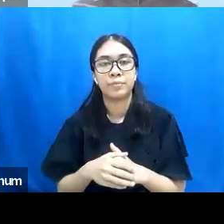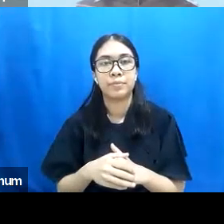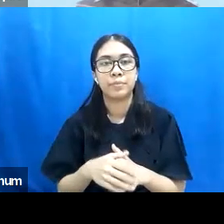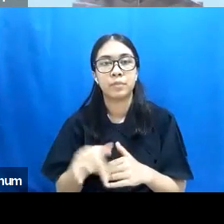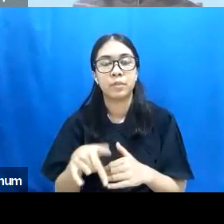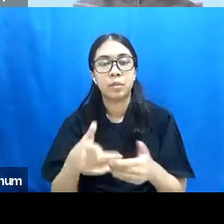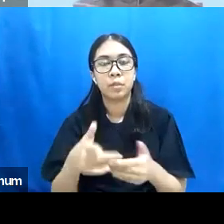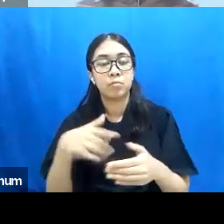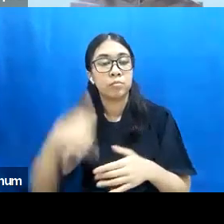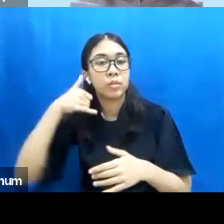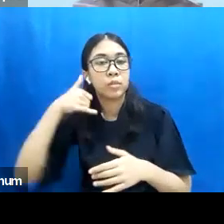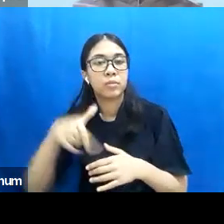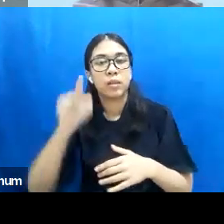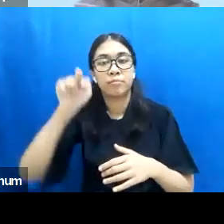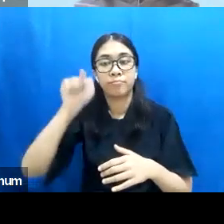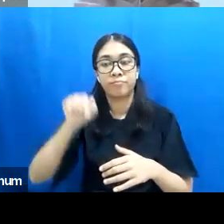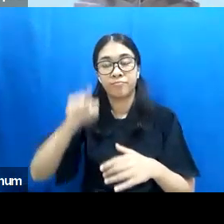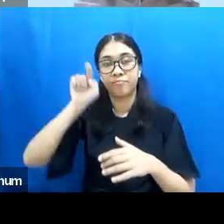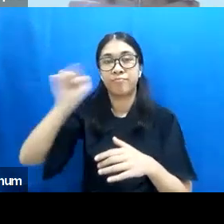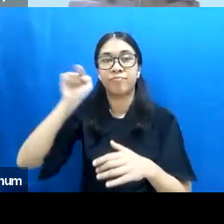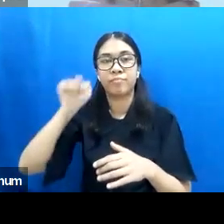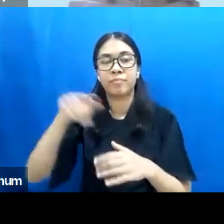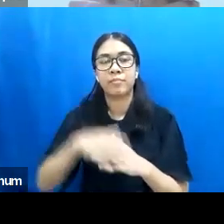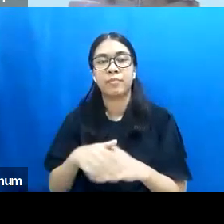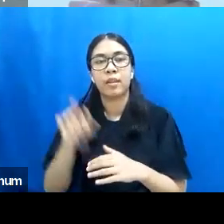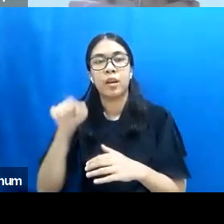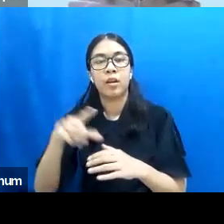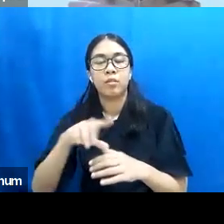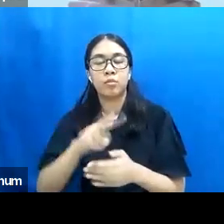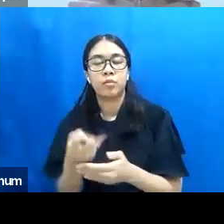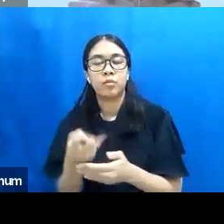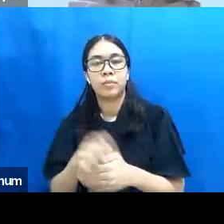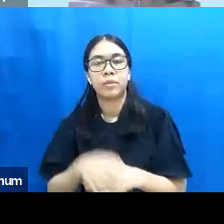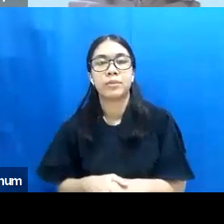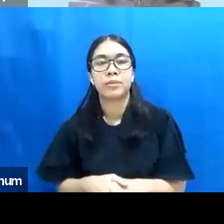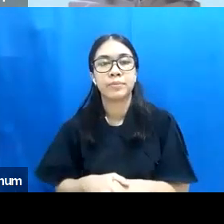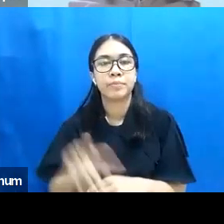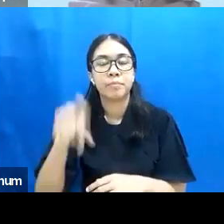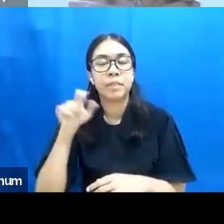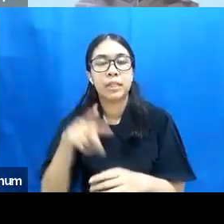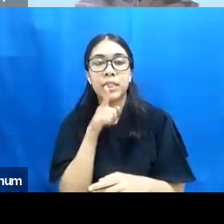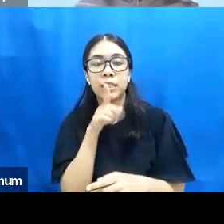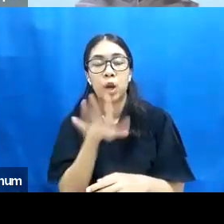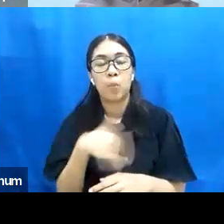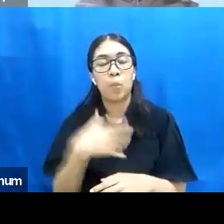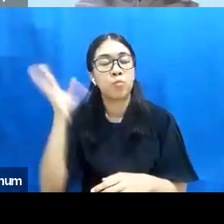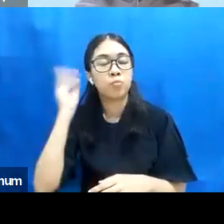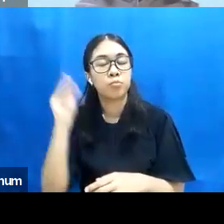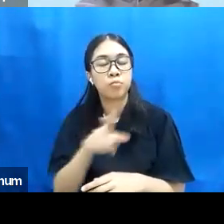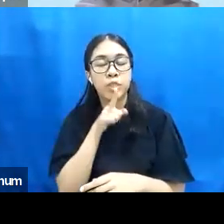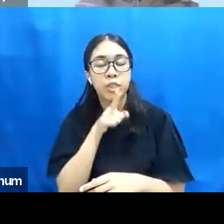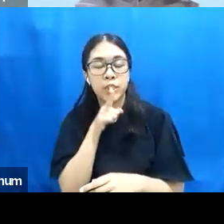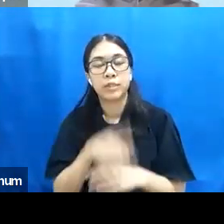cell phone, click on the three dots on the bottom right hand, then click on Language Interpretation. Choose English if you would like to hear the interpretation in